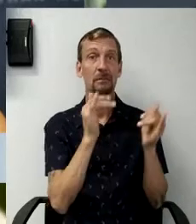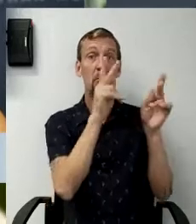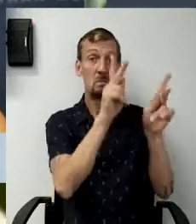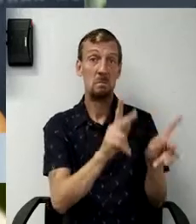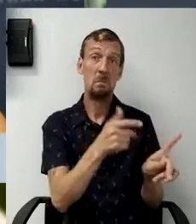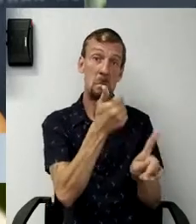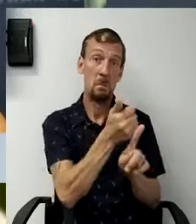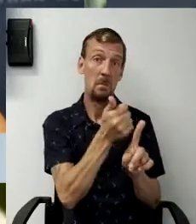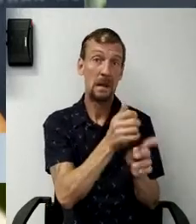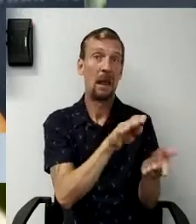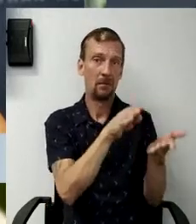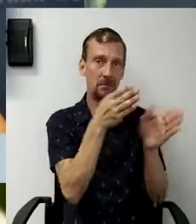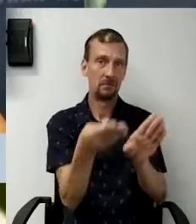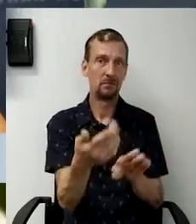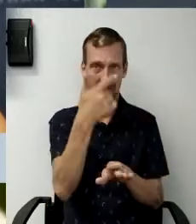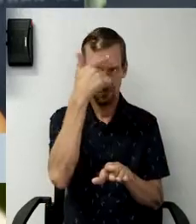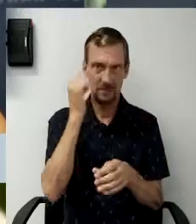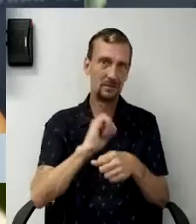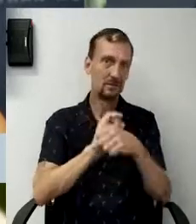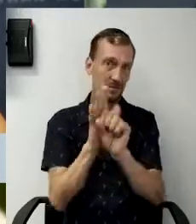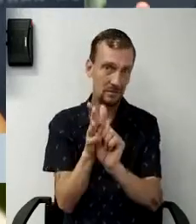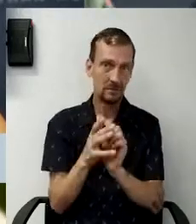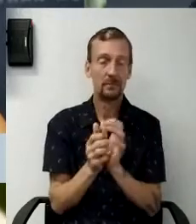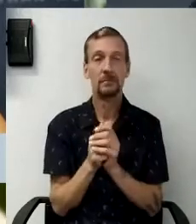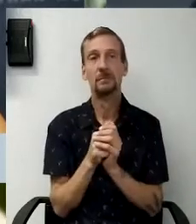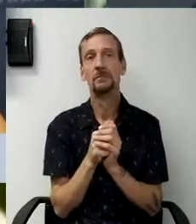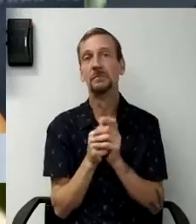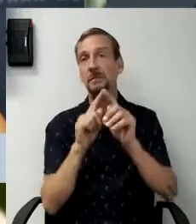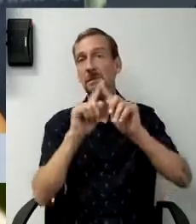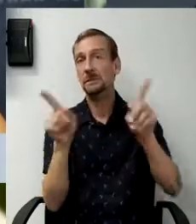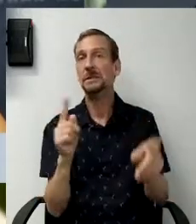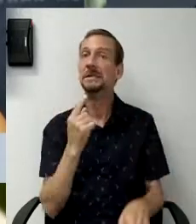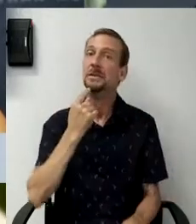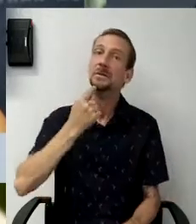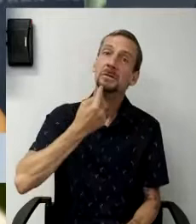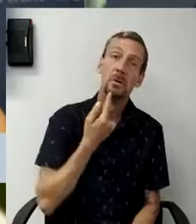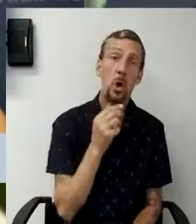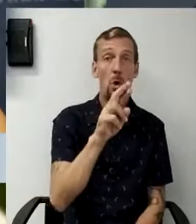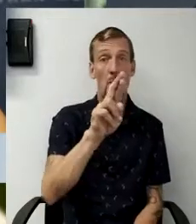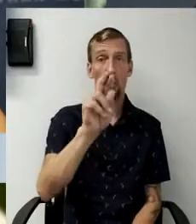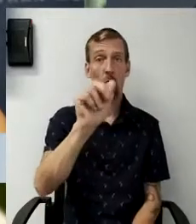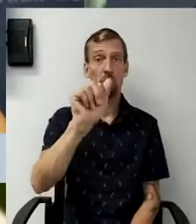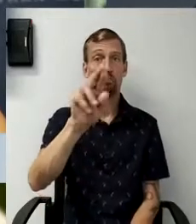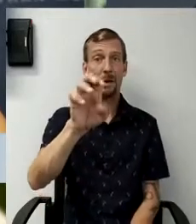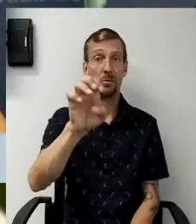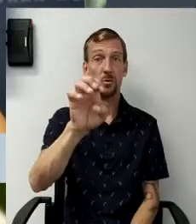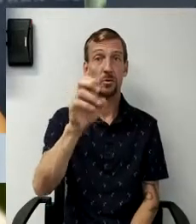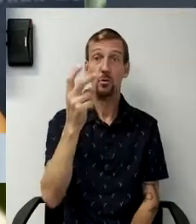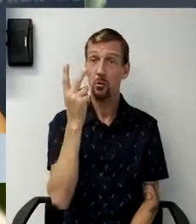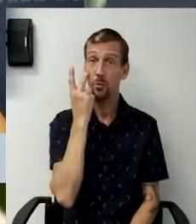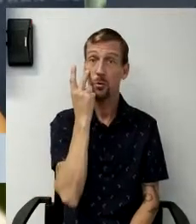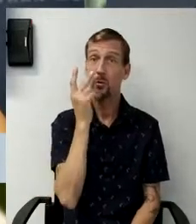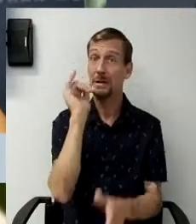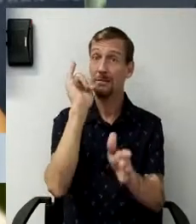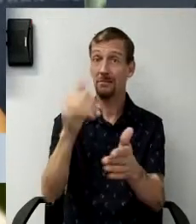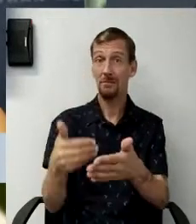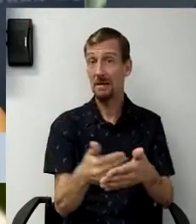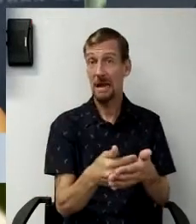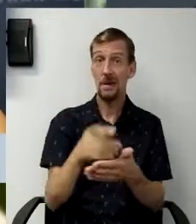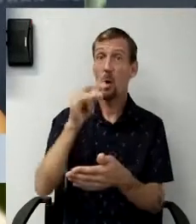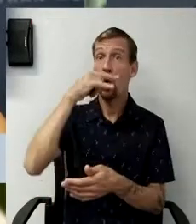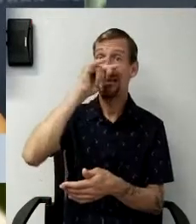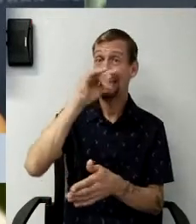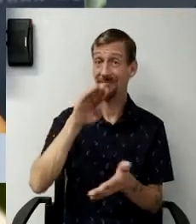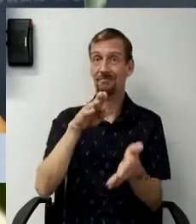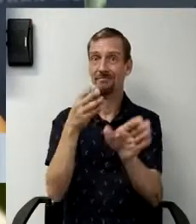individual passed away because of it. But it's been obviously extremely rare to see any pediatric deaths,